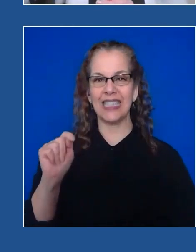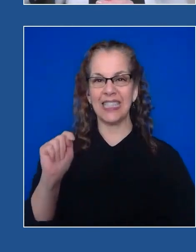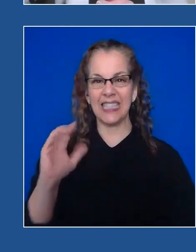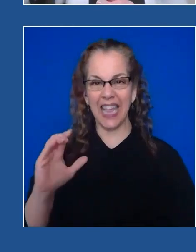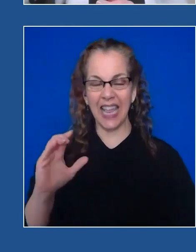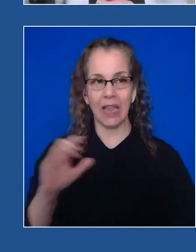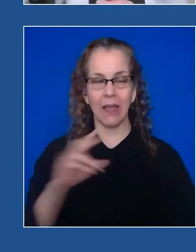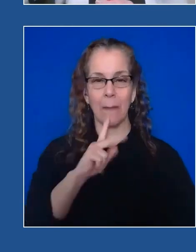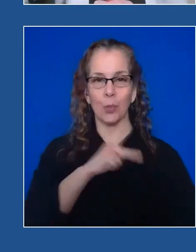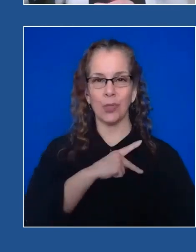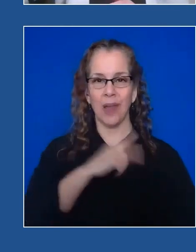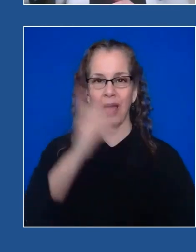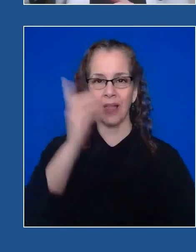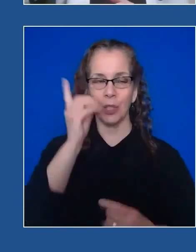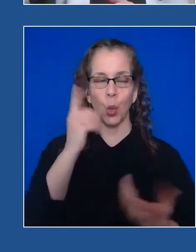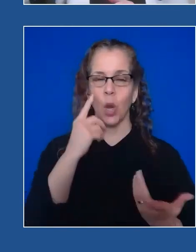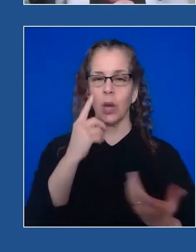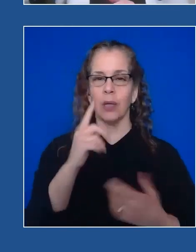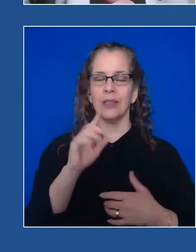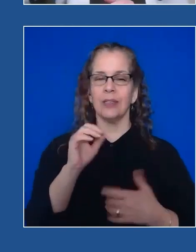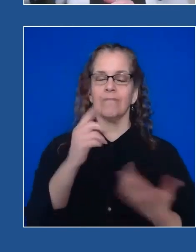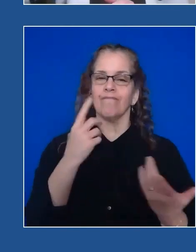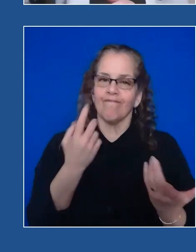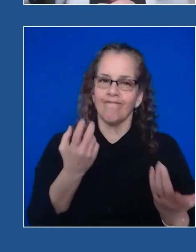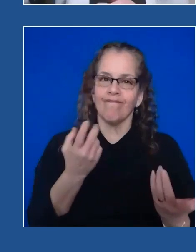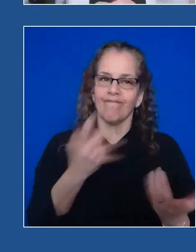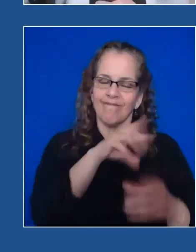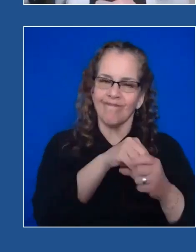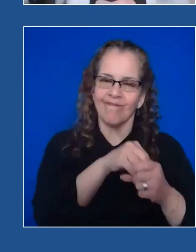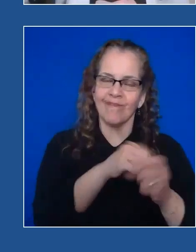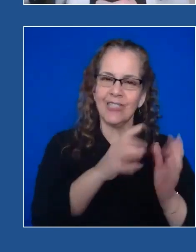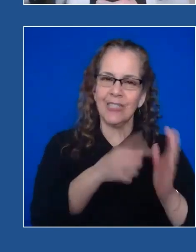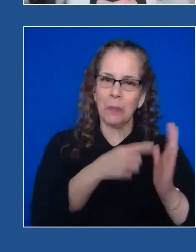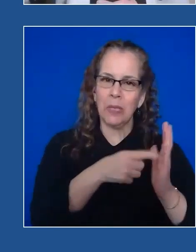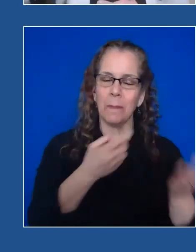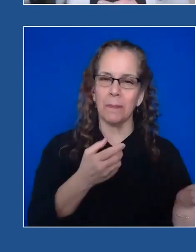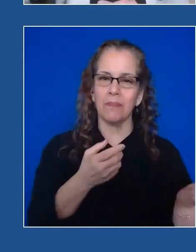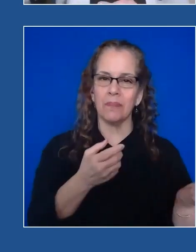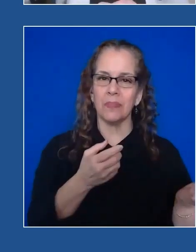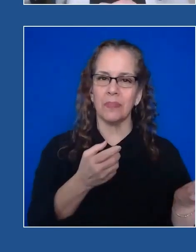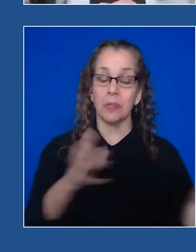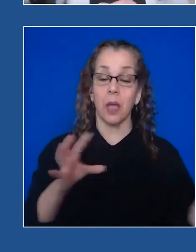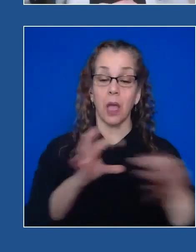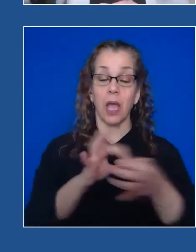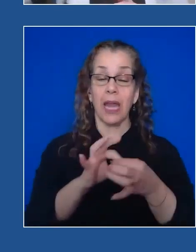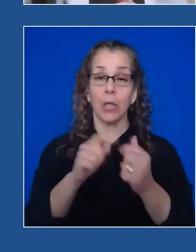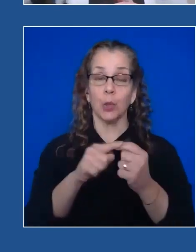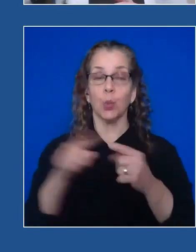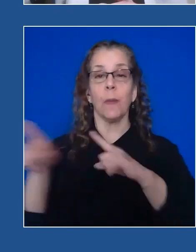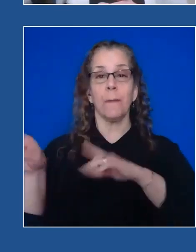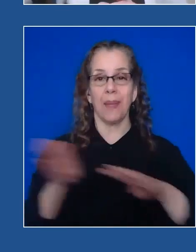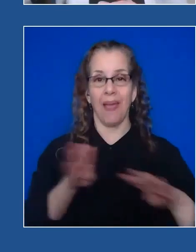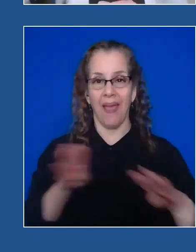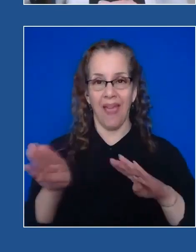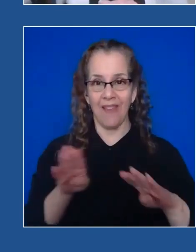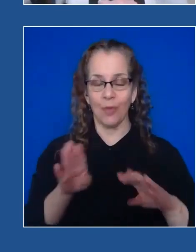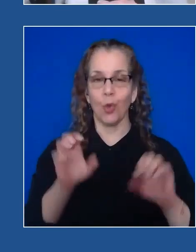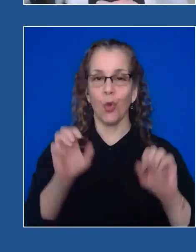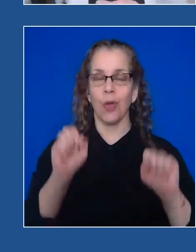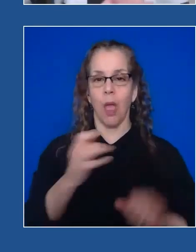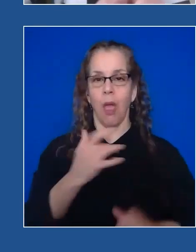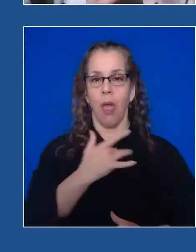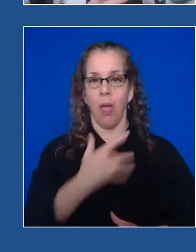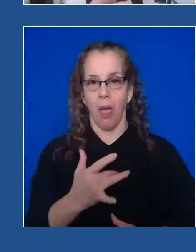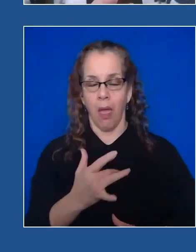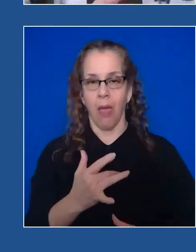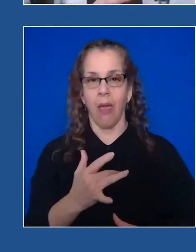Again, these are kind of diagnoses when they are related to behaviors that can tend to be associated